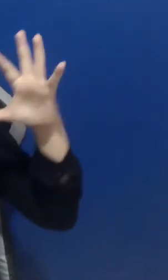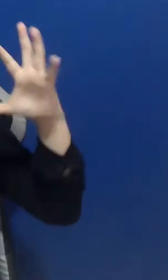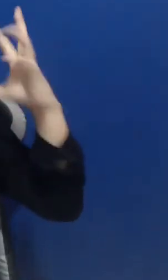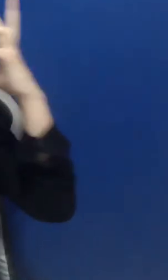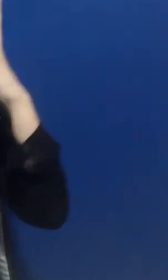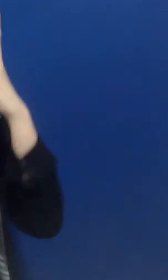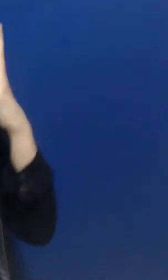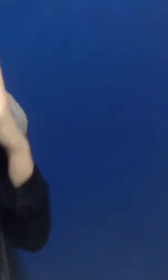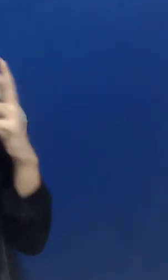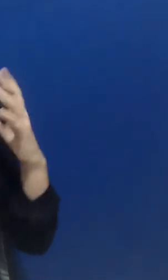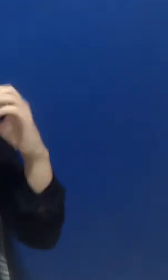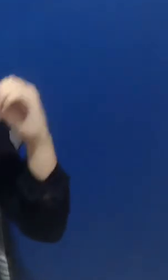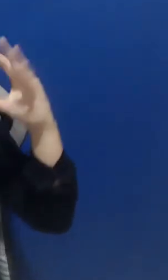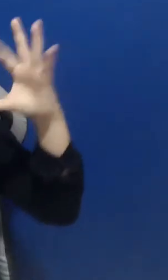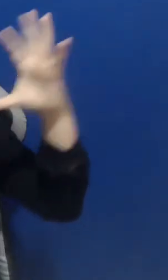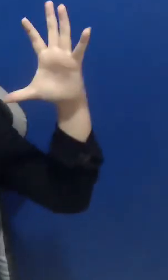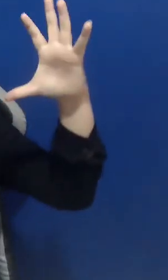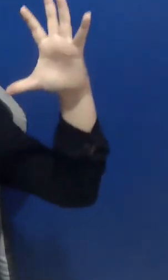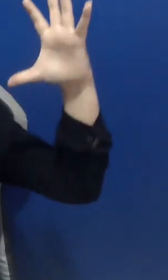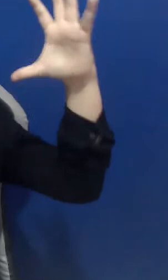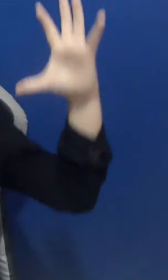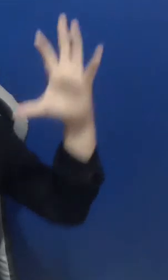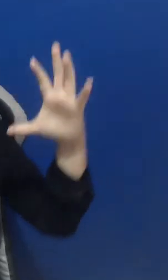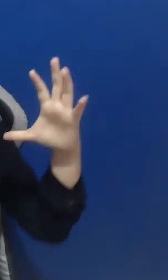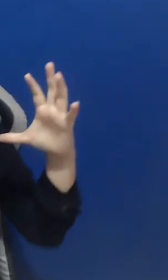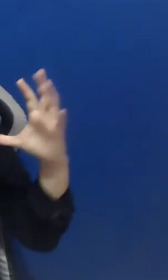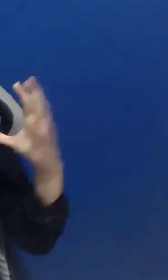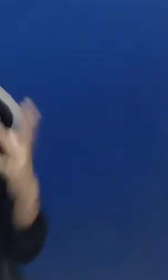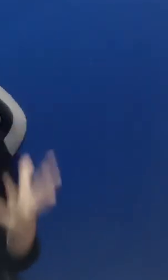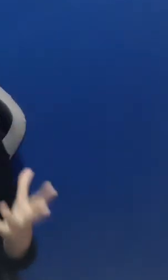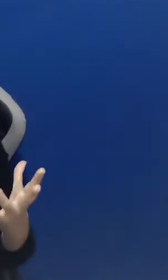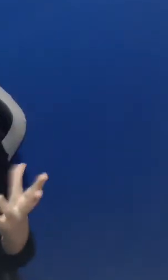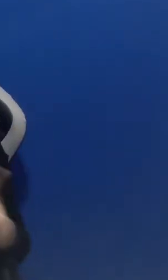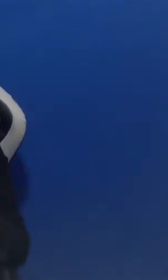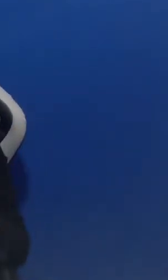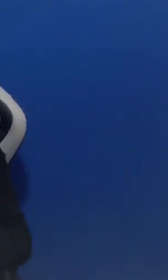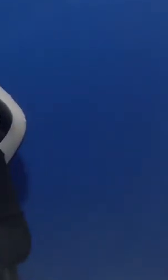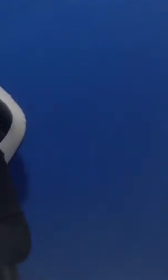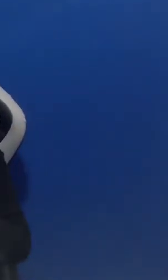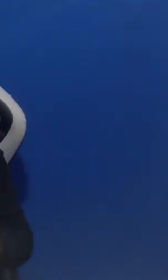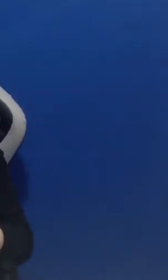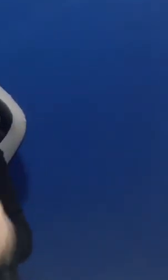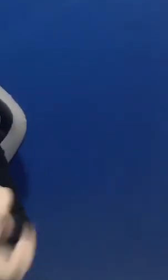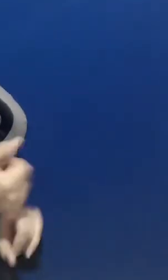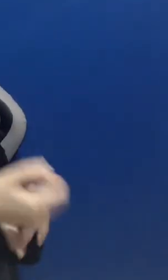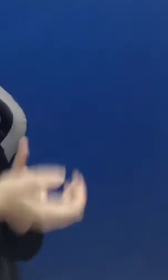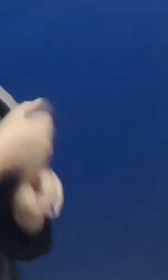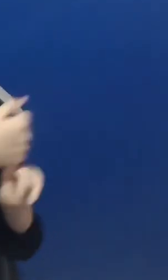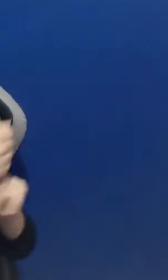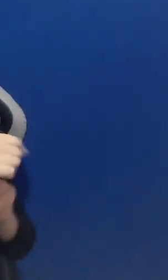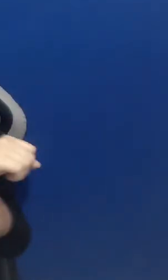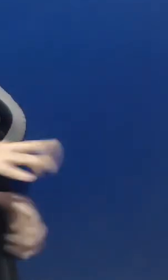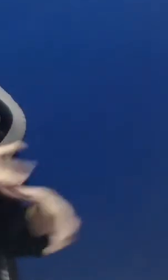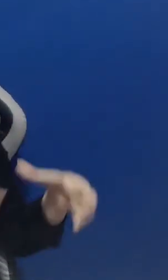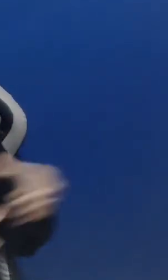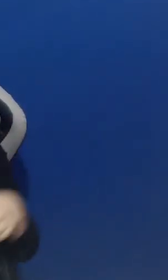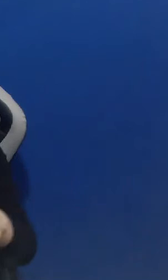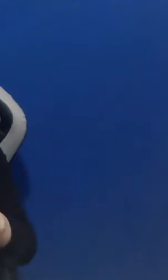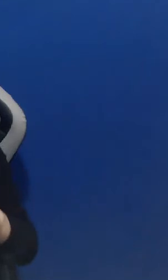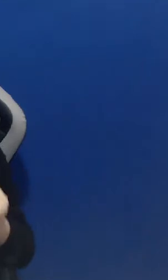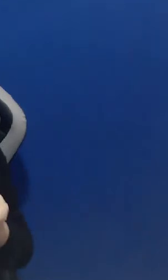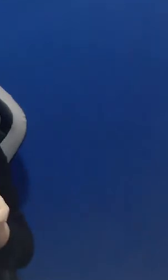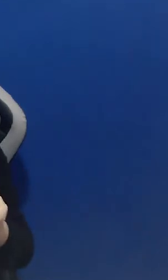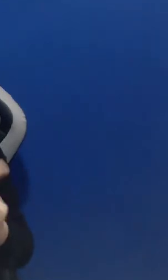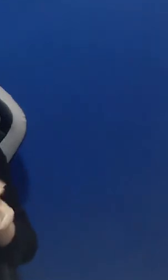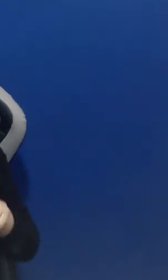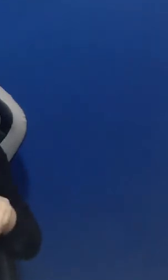not particularly strange, given that COVID does attack the central